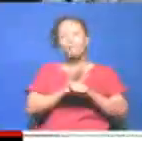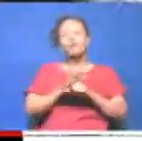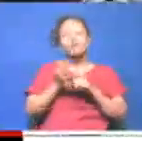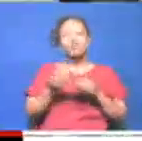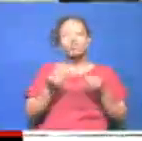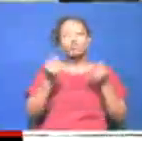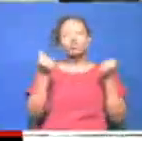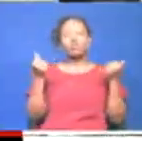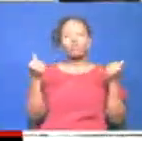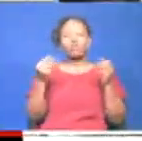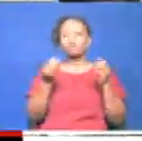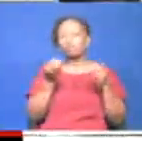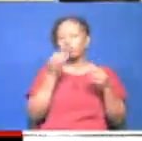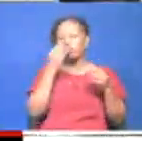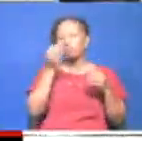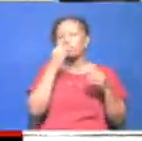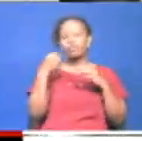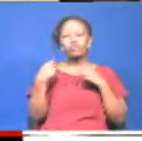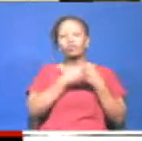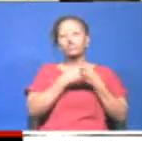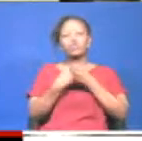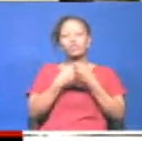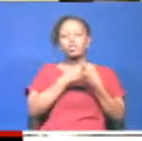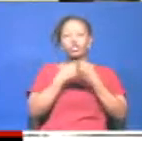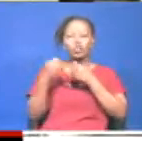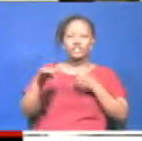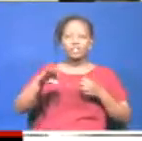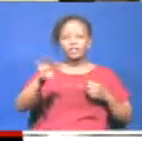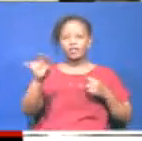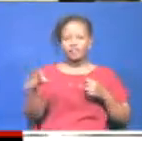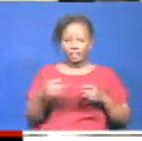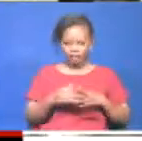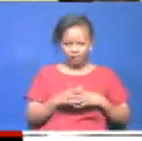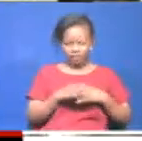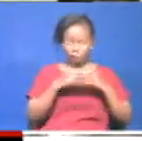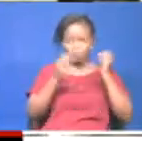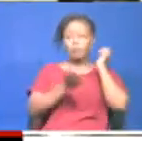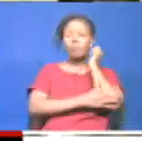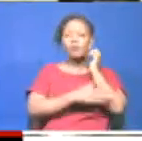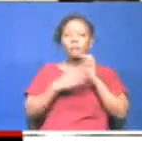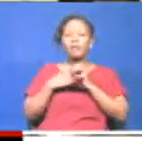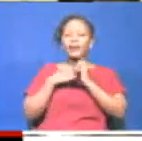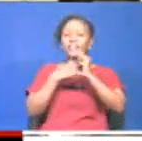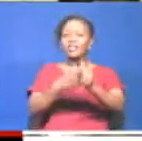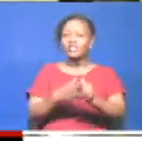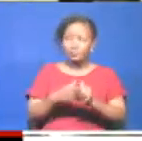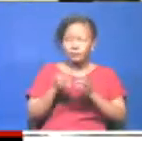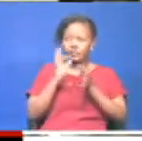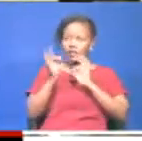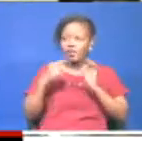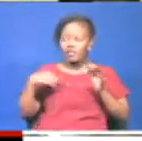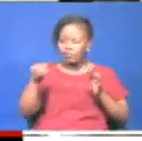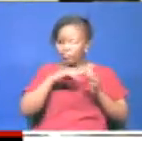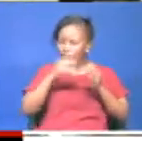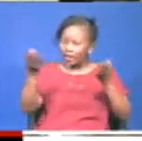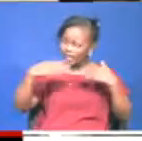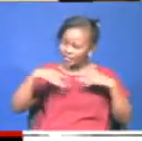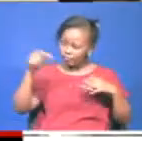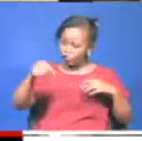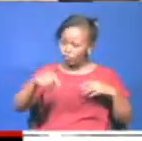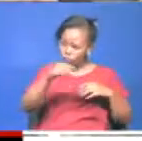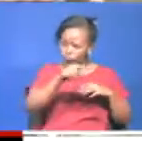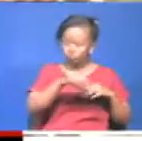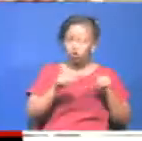shortage in the county. Ni kwa sababu ya uongozi mbaya, sisi tukipewa mbegu, tukipewa na mbolea, haya